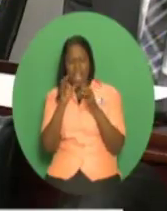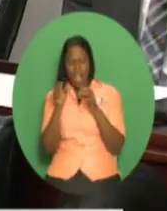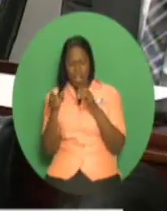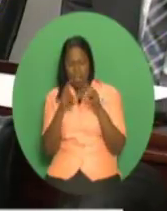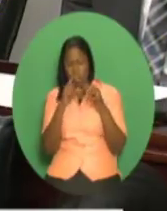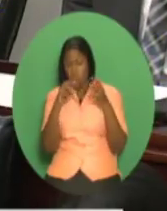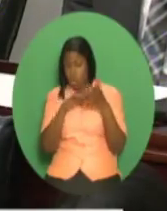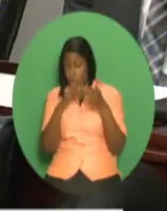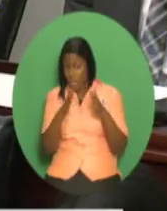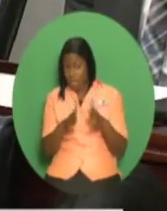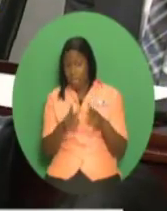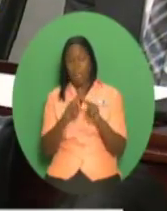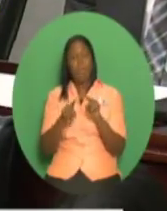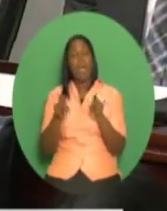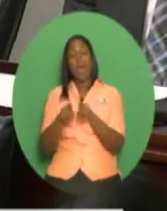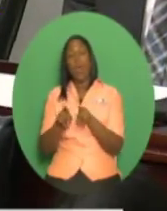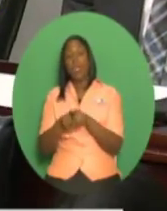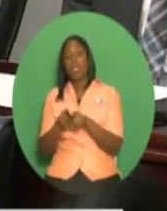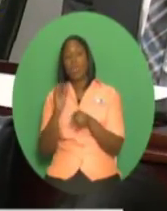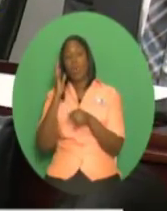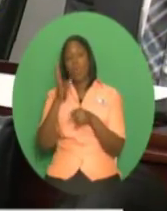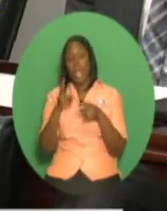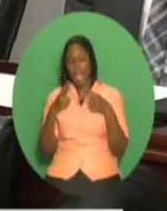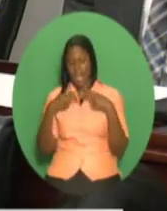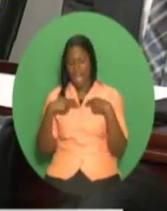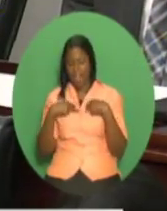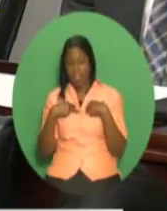to as the Student Monitoring System.